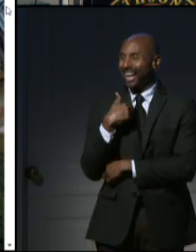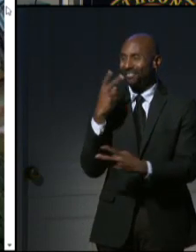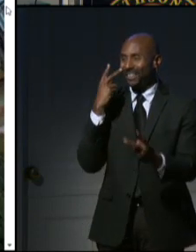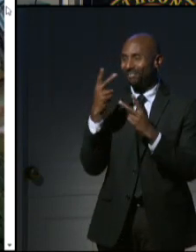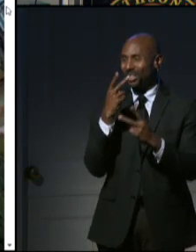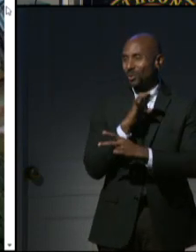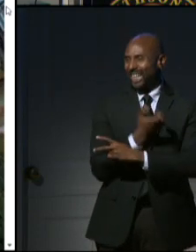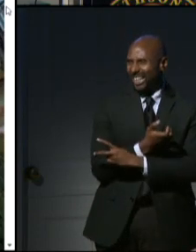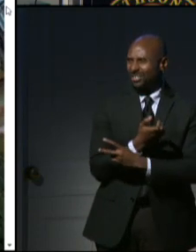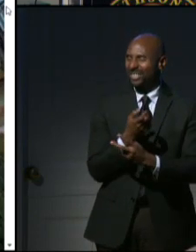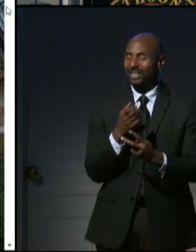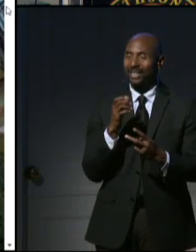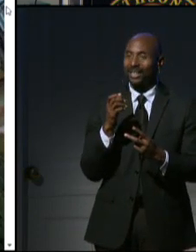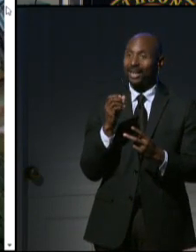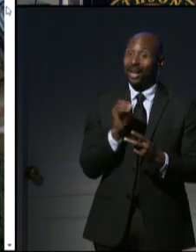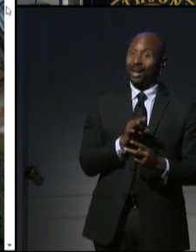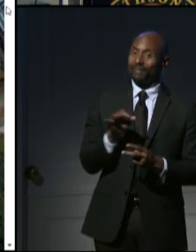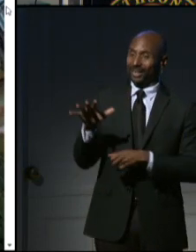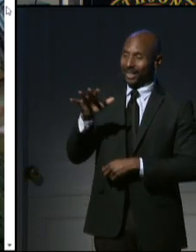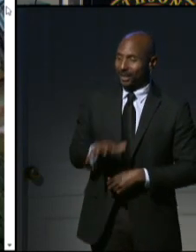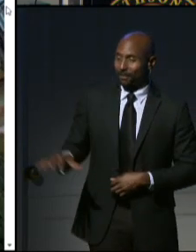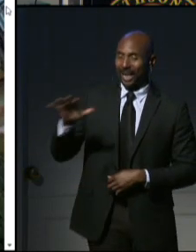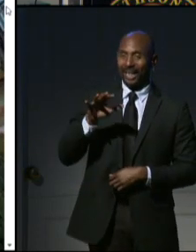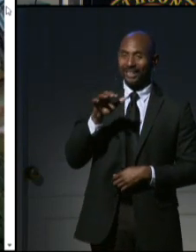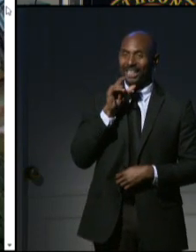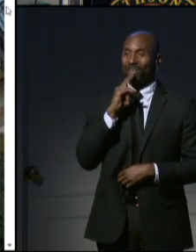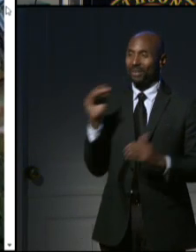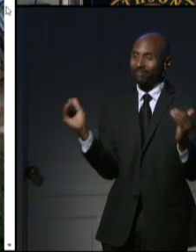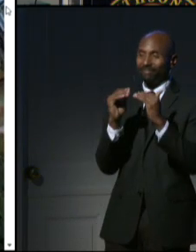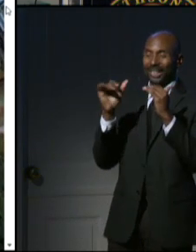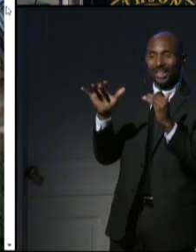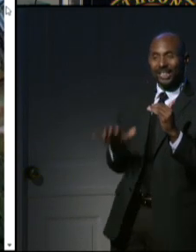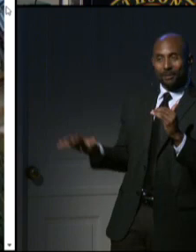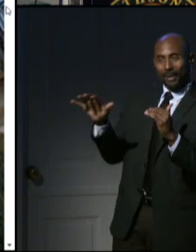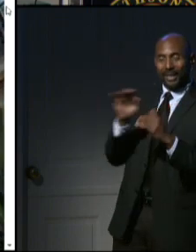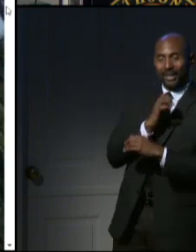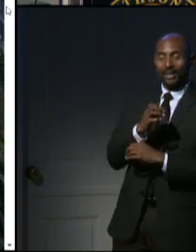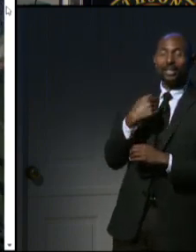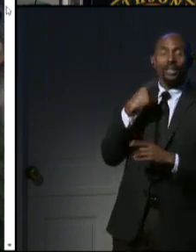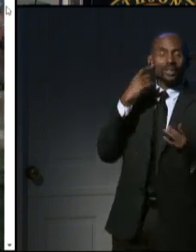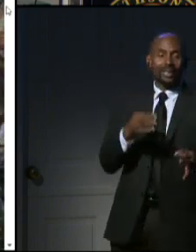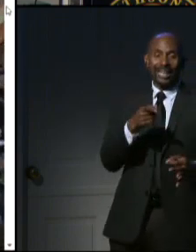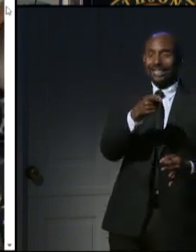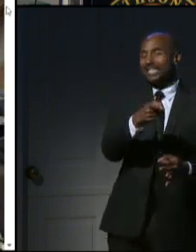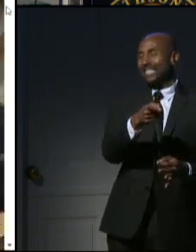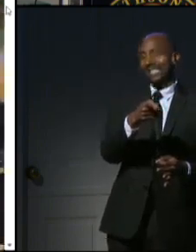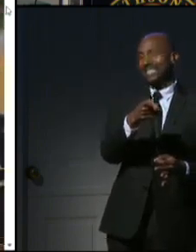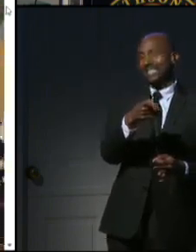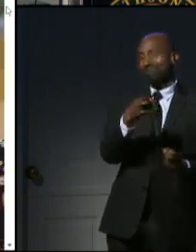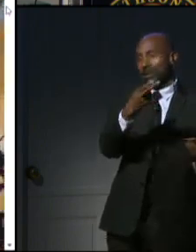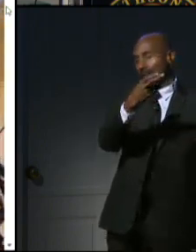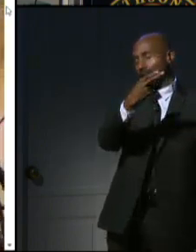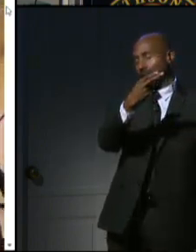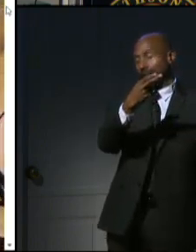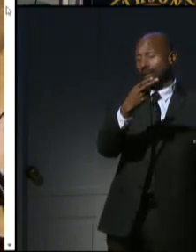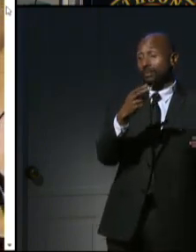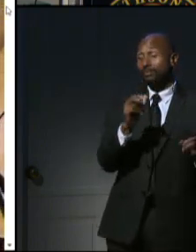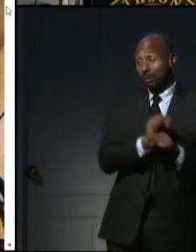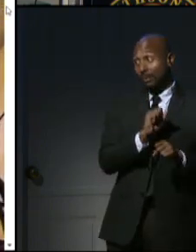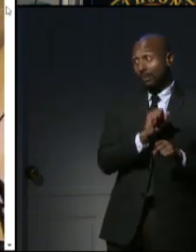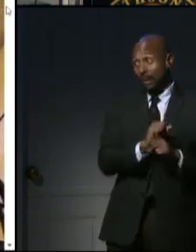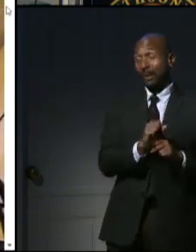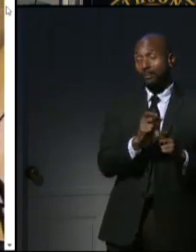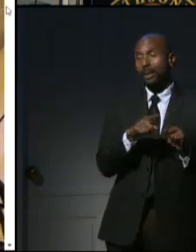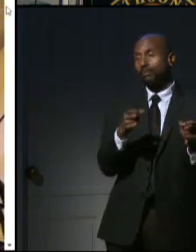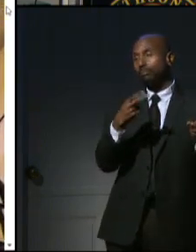visual energy of the space that the space has. And so we threw out our model at the last minute. We got rid of all that work. And